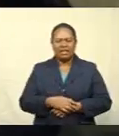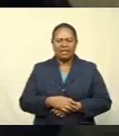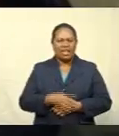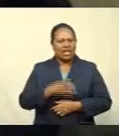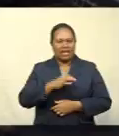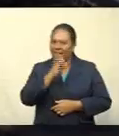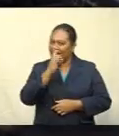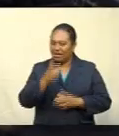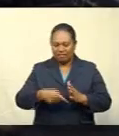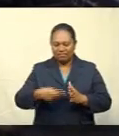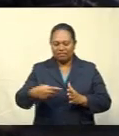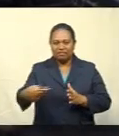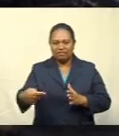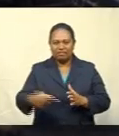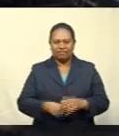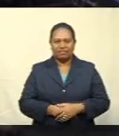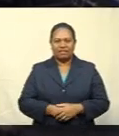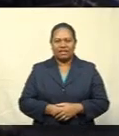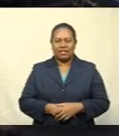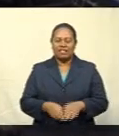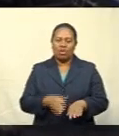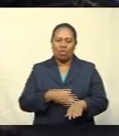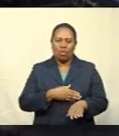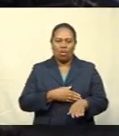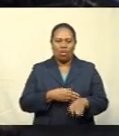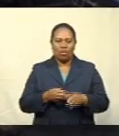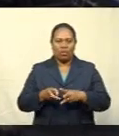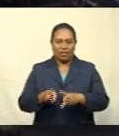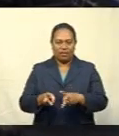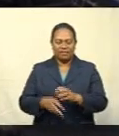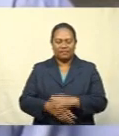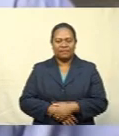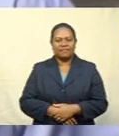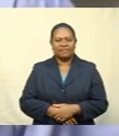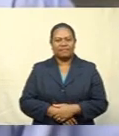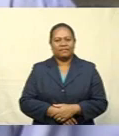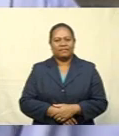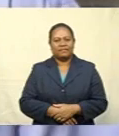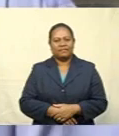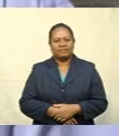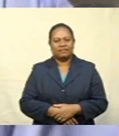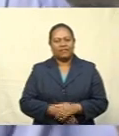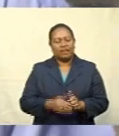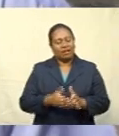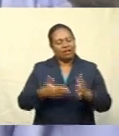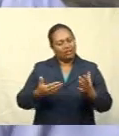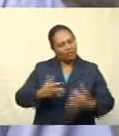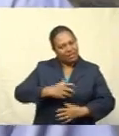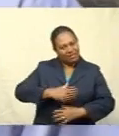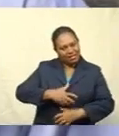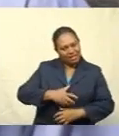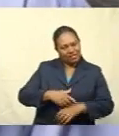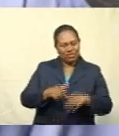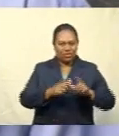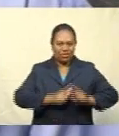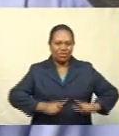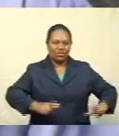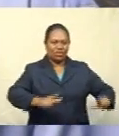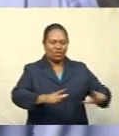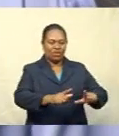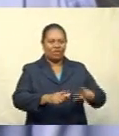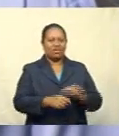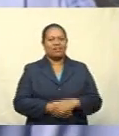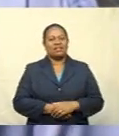continue sustaining them in the long run. We had to adjust to the local